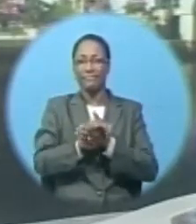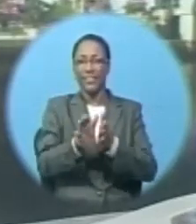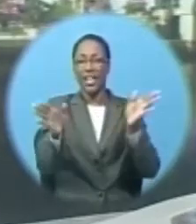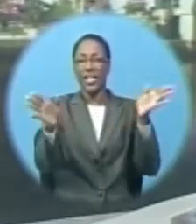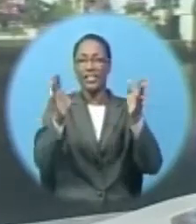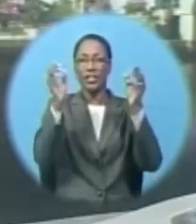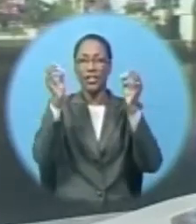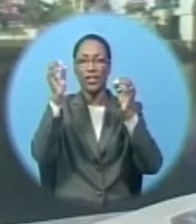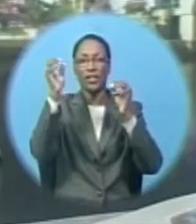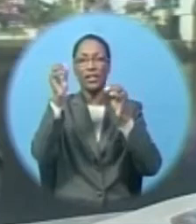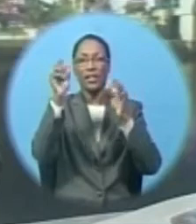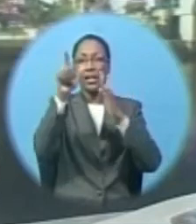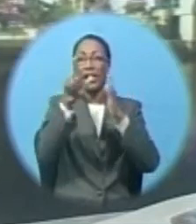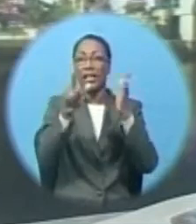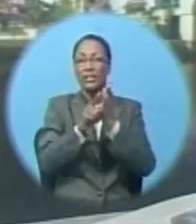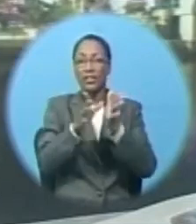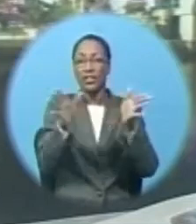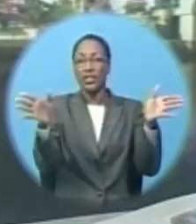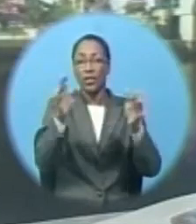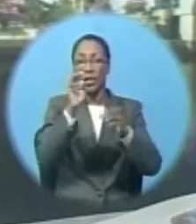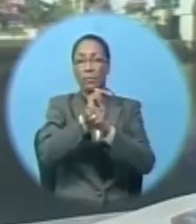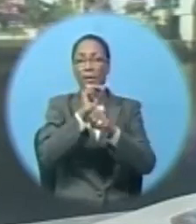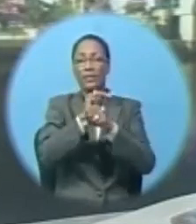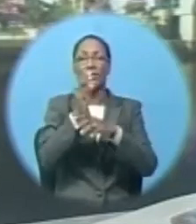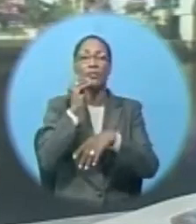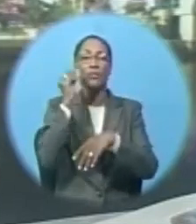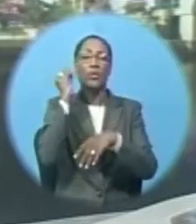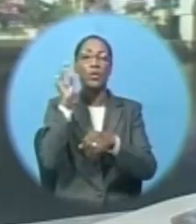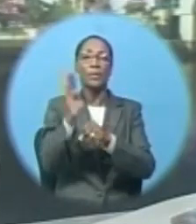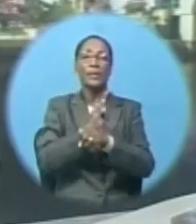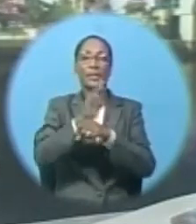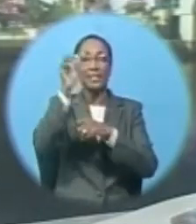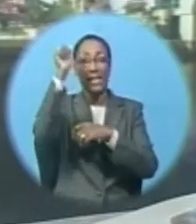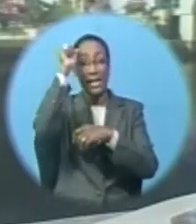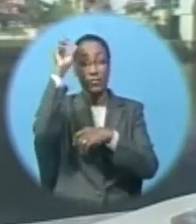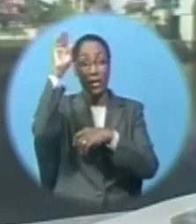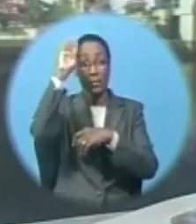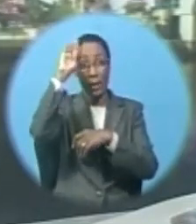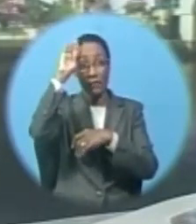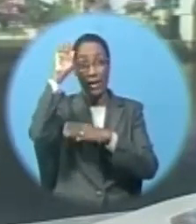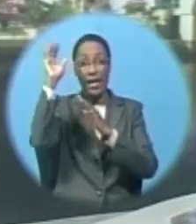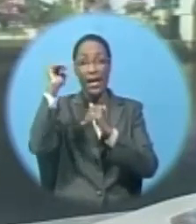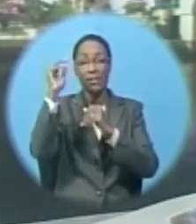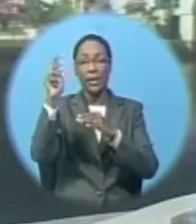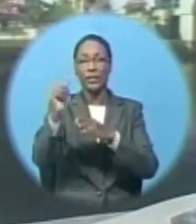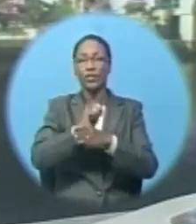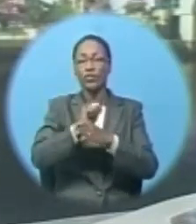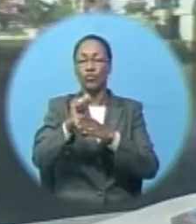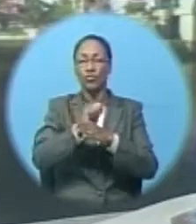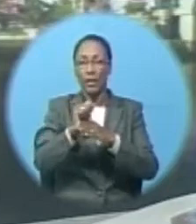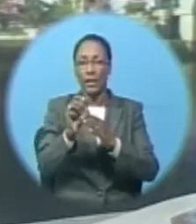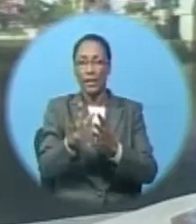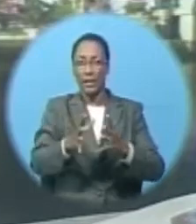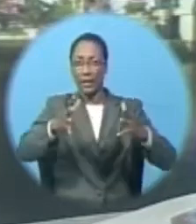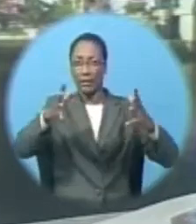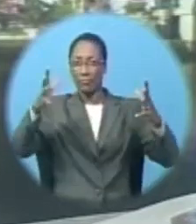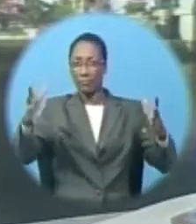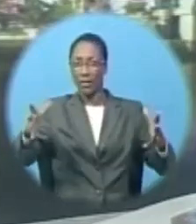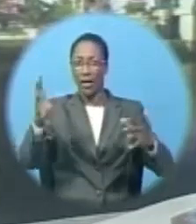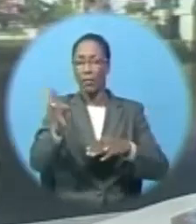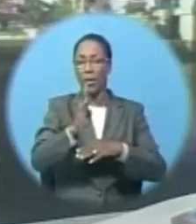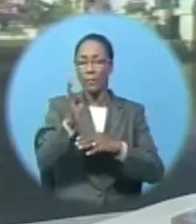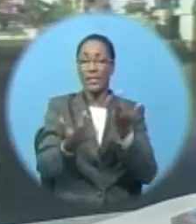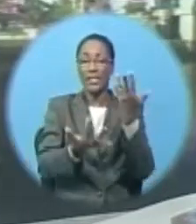Well, Attorney General and Minister of Home Affairs Adriel Brathwaite expects the training capacity of the Barbados Fire Service will be enhanced with the